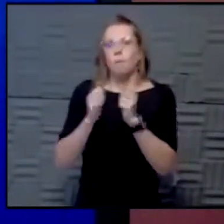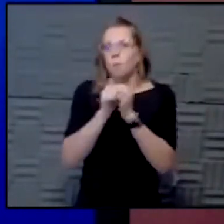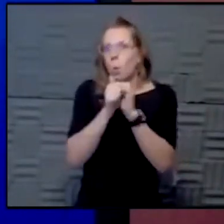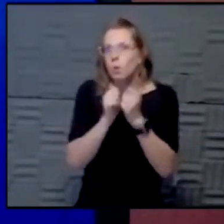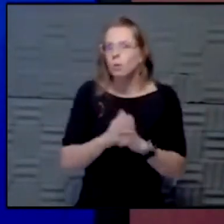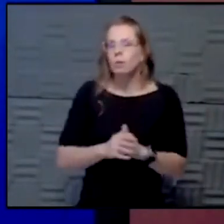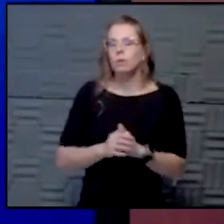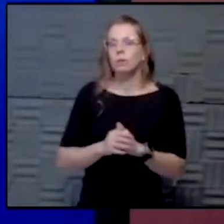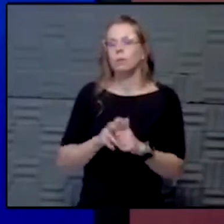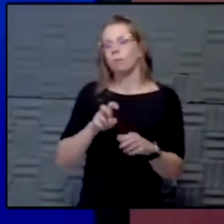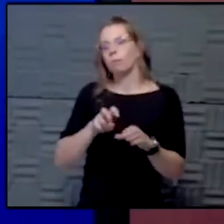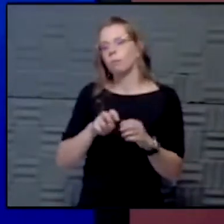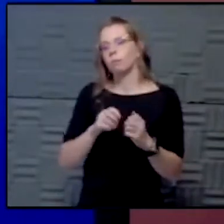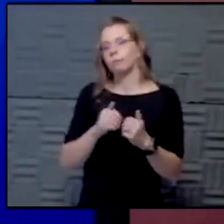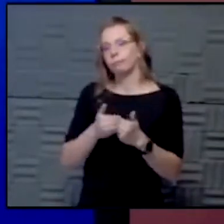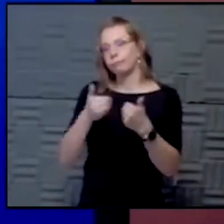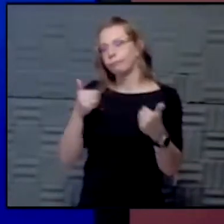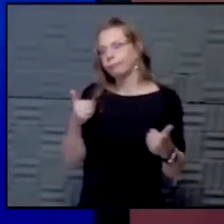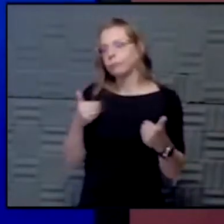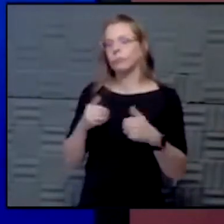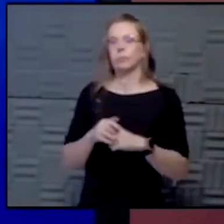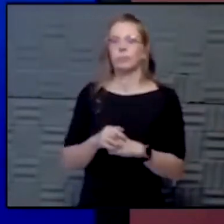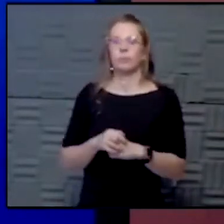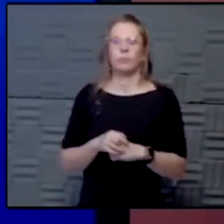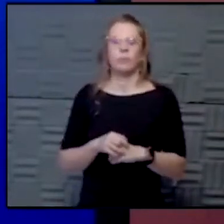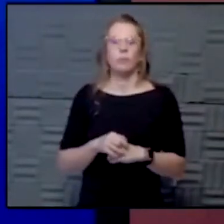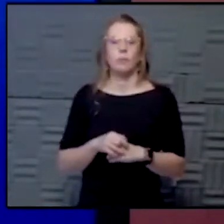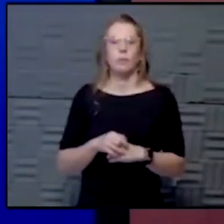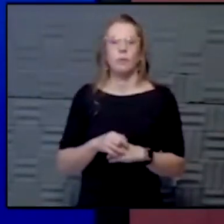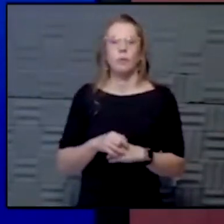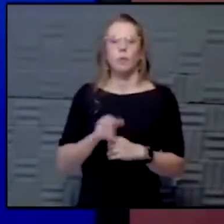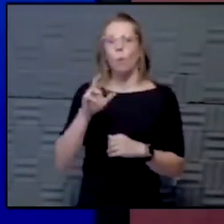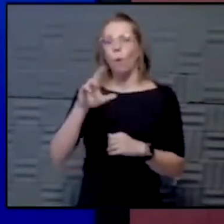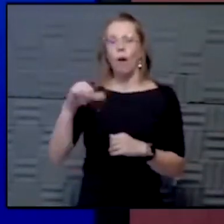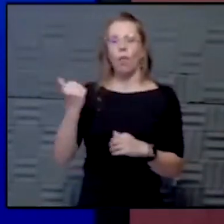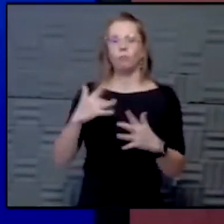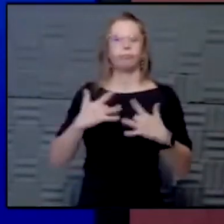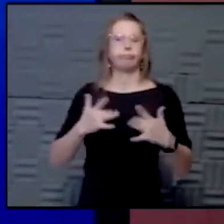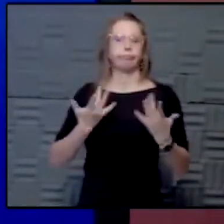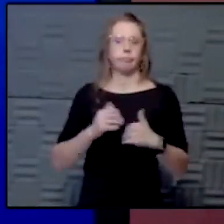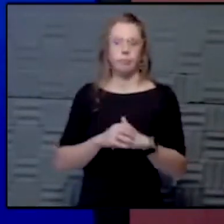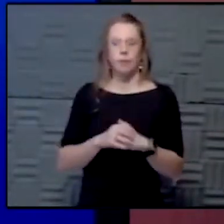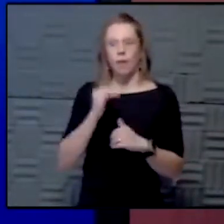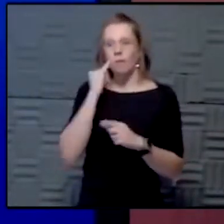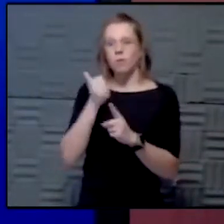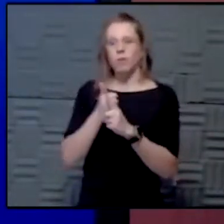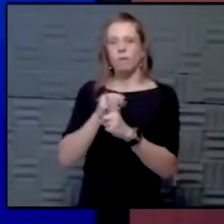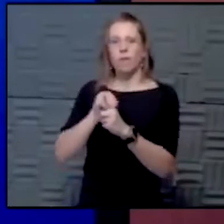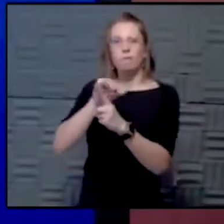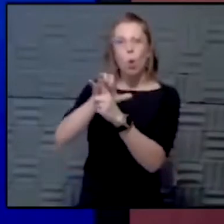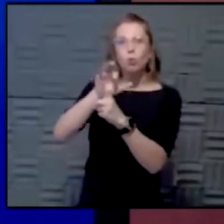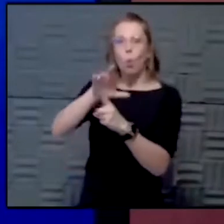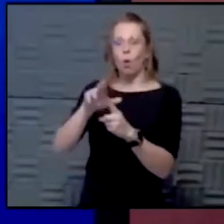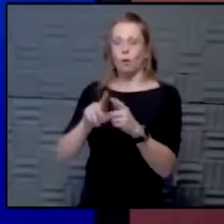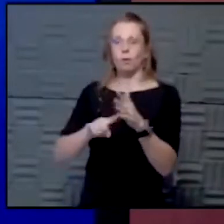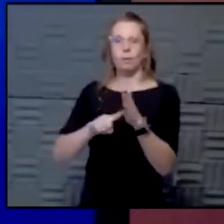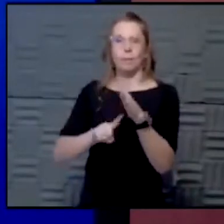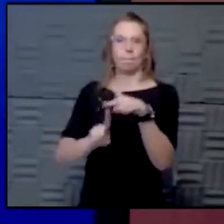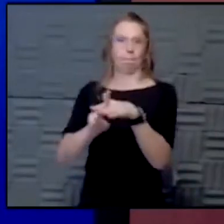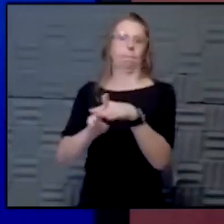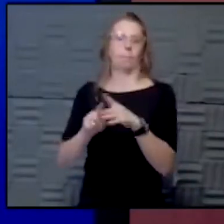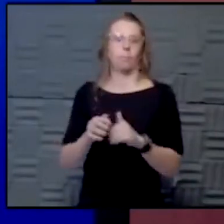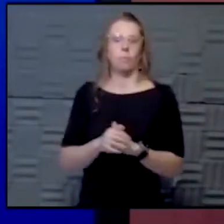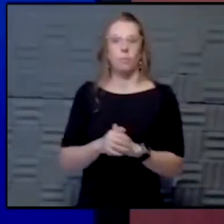sports or other extracurriculars if you were to either be exposed or have symptoms. There's also less risk